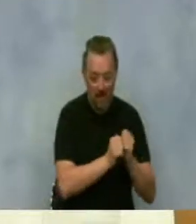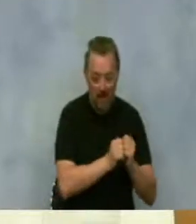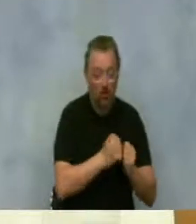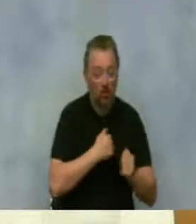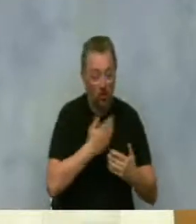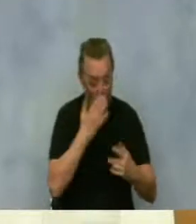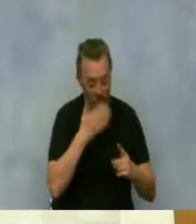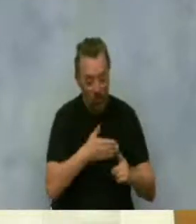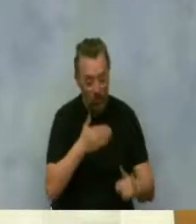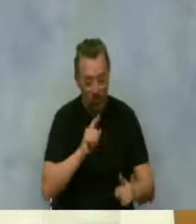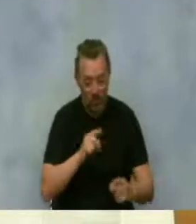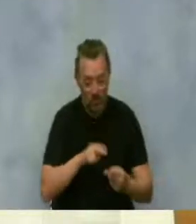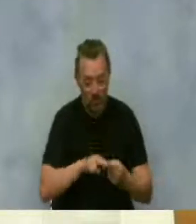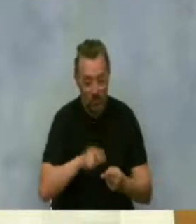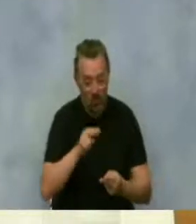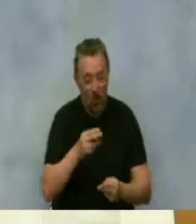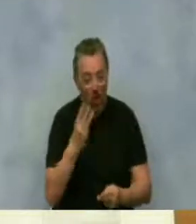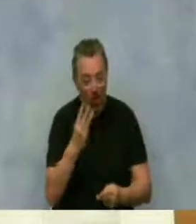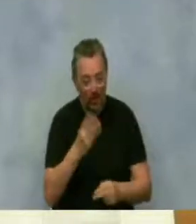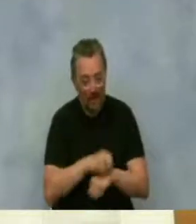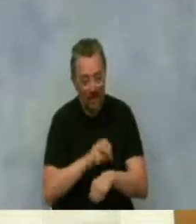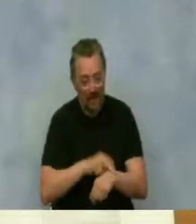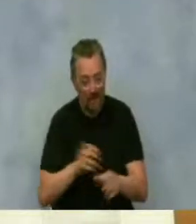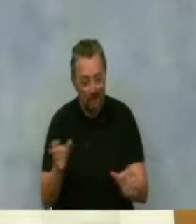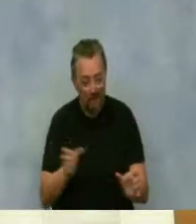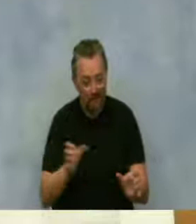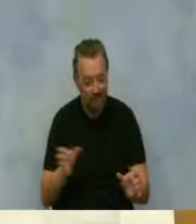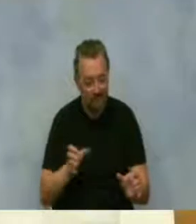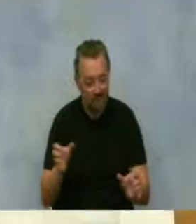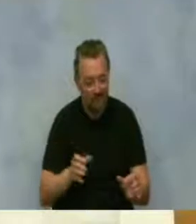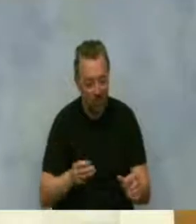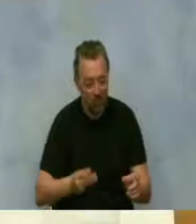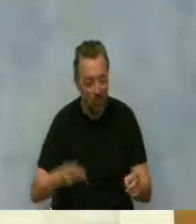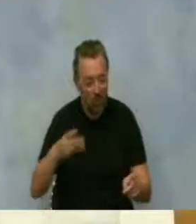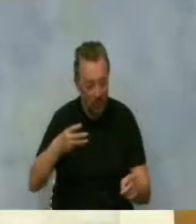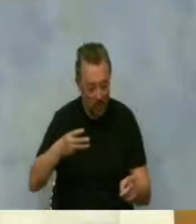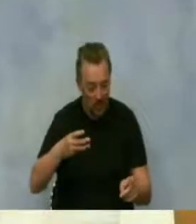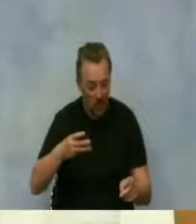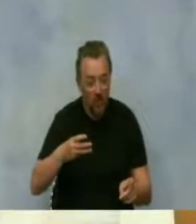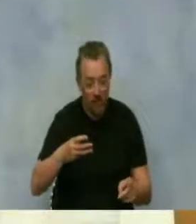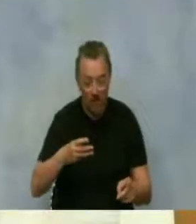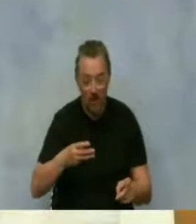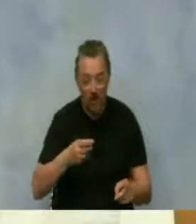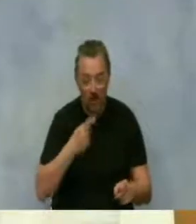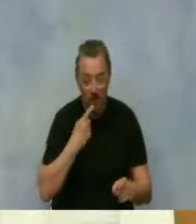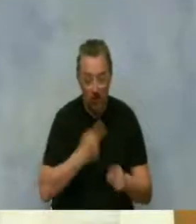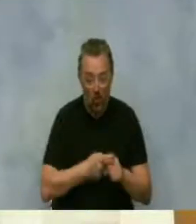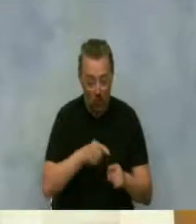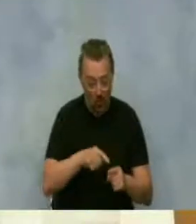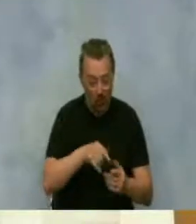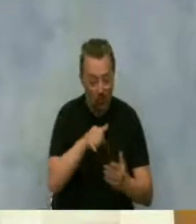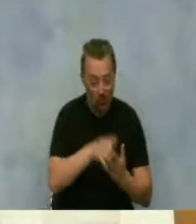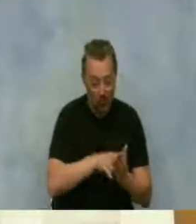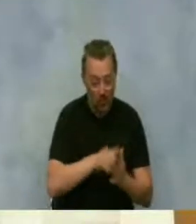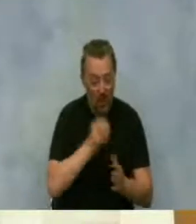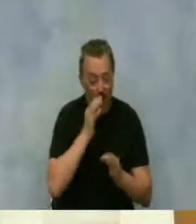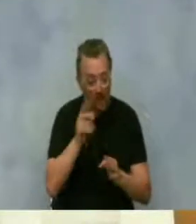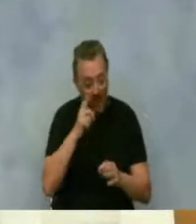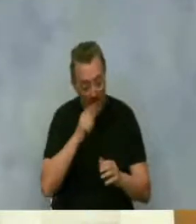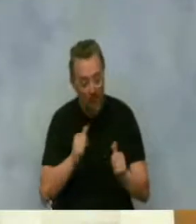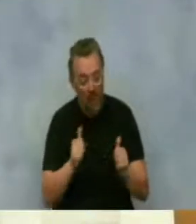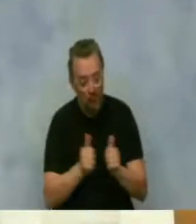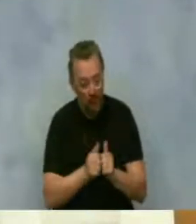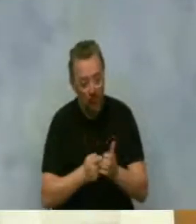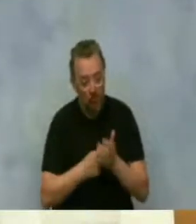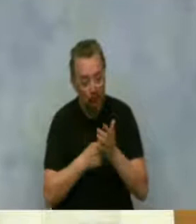increase of 3 employees within the resource. And I would refer committee back to section 2 within the report and ask to approve and recommend